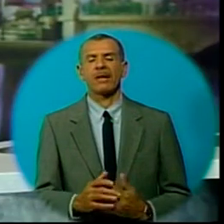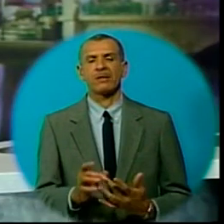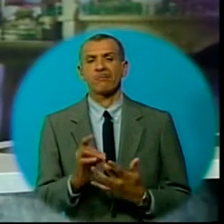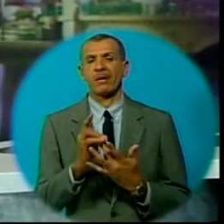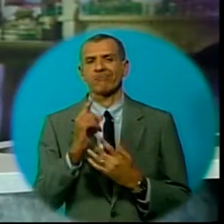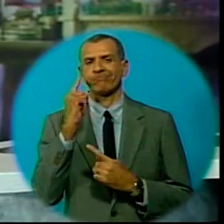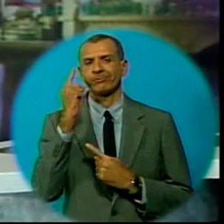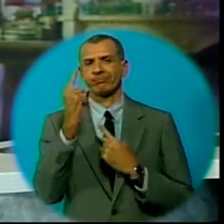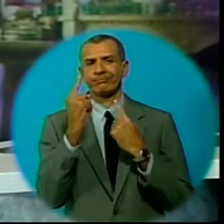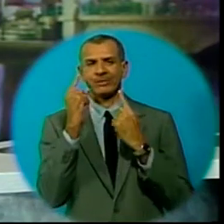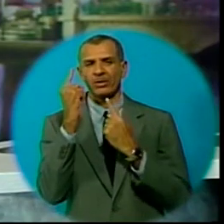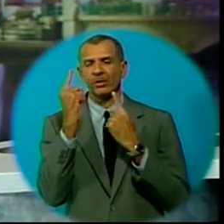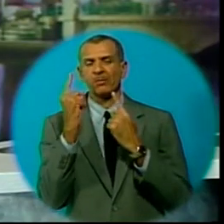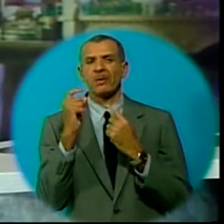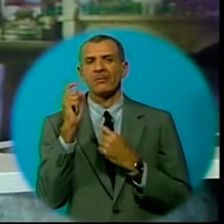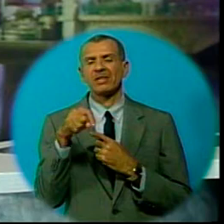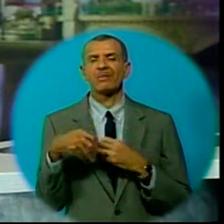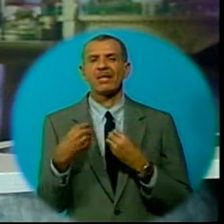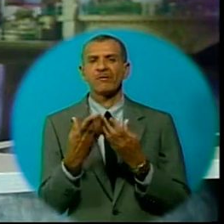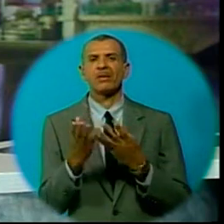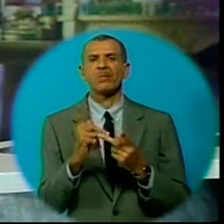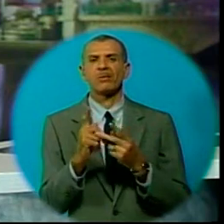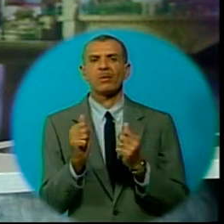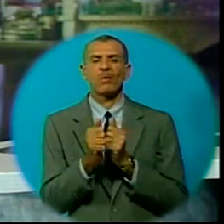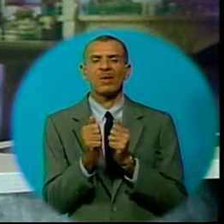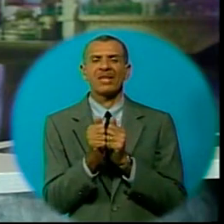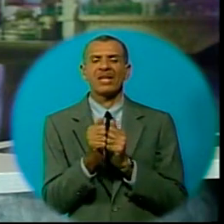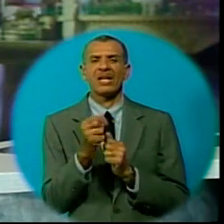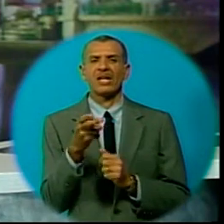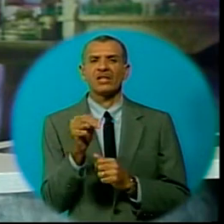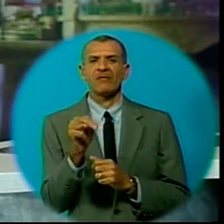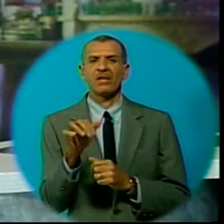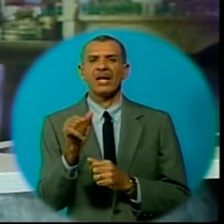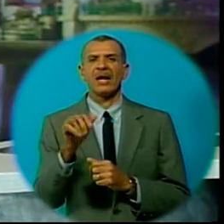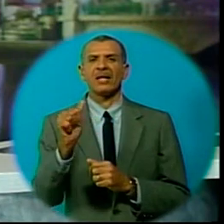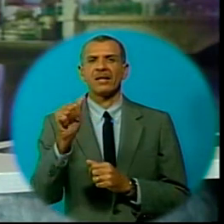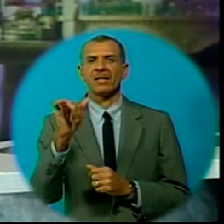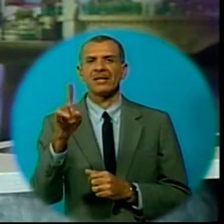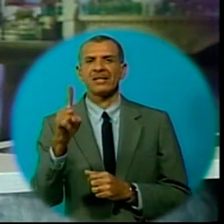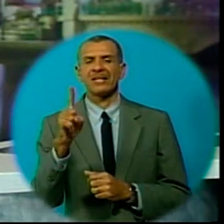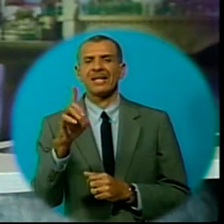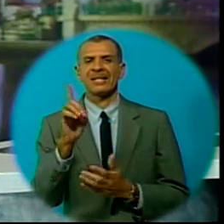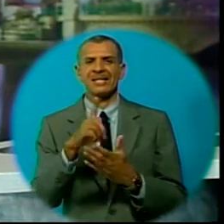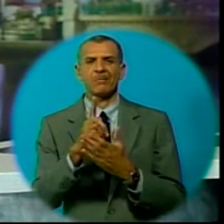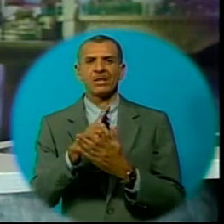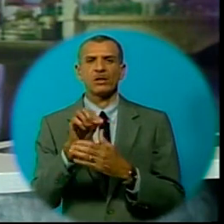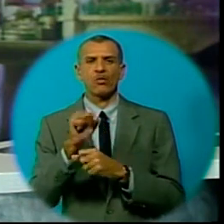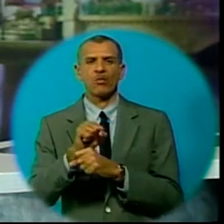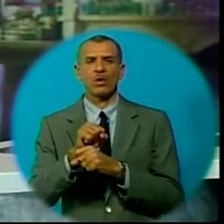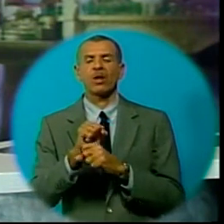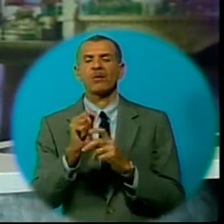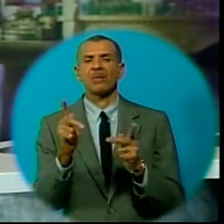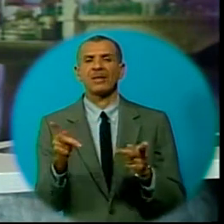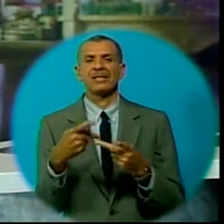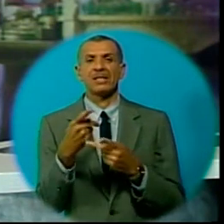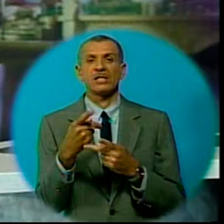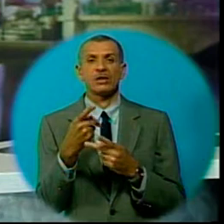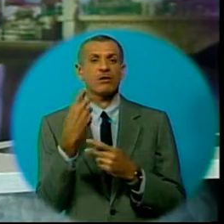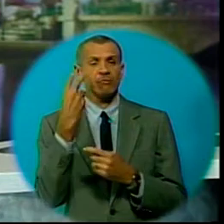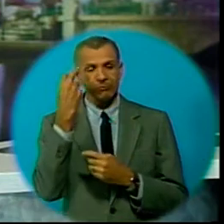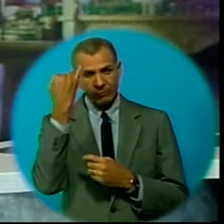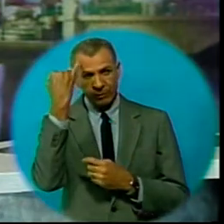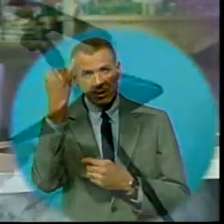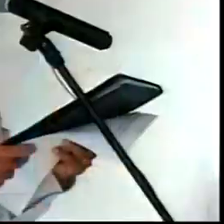Special consideration must be given to persons infected with HIV and disabilities in the workplace. It's the view of Chief Labour